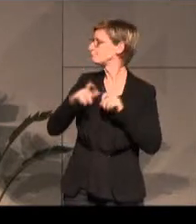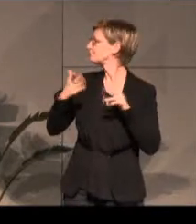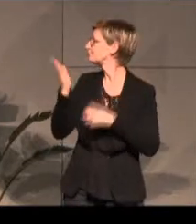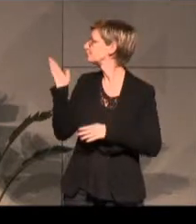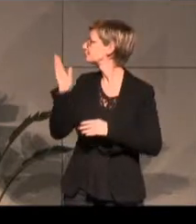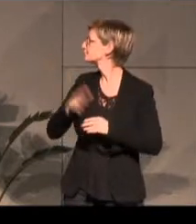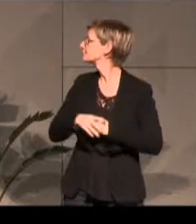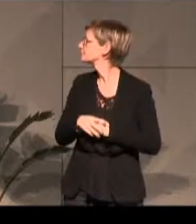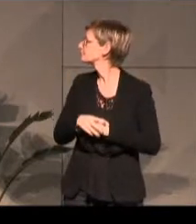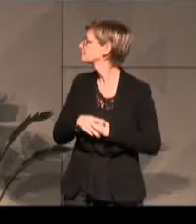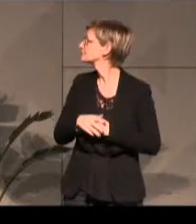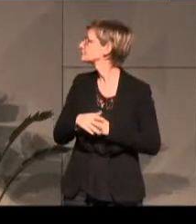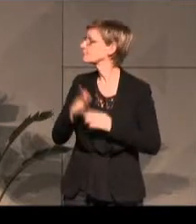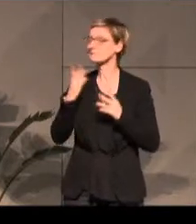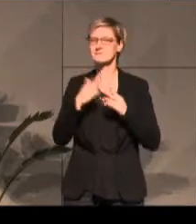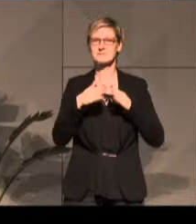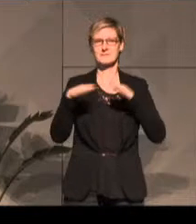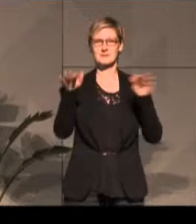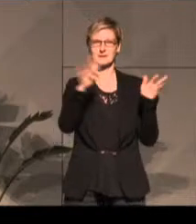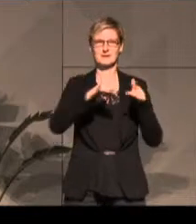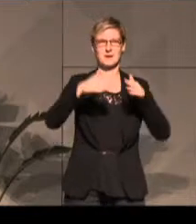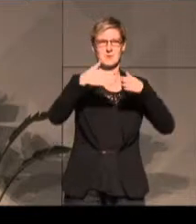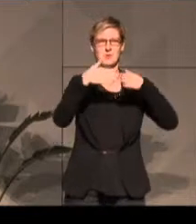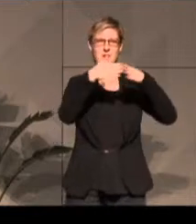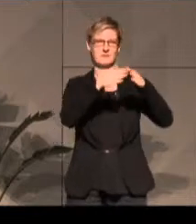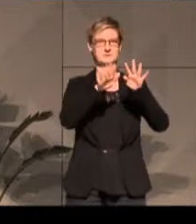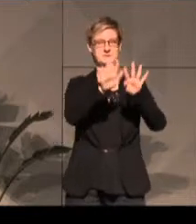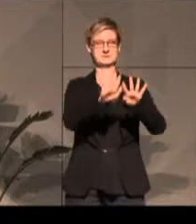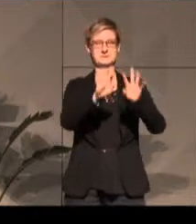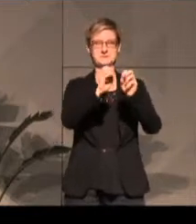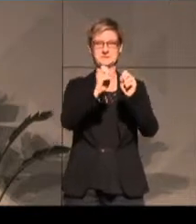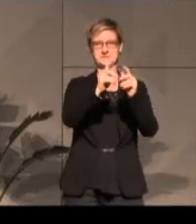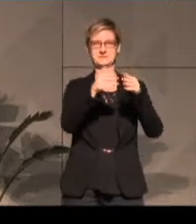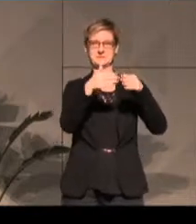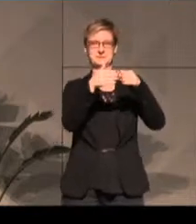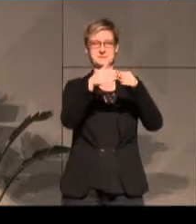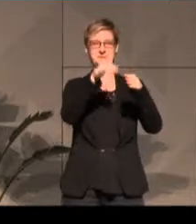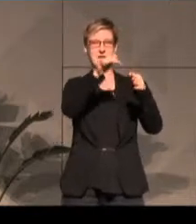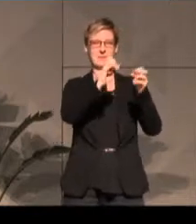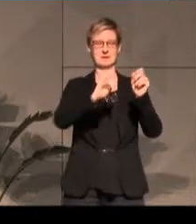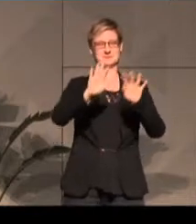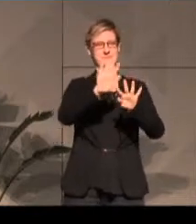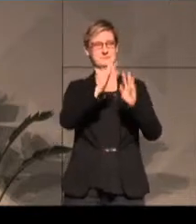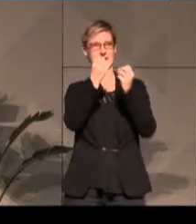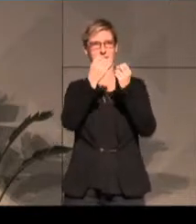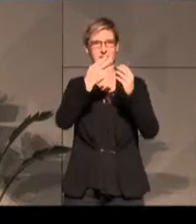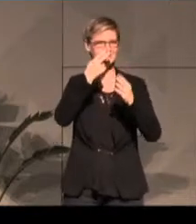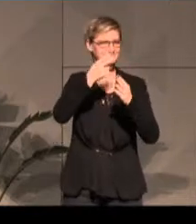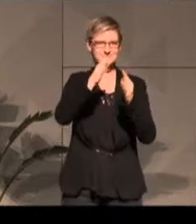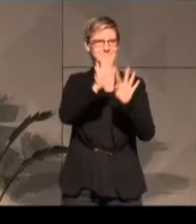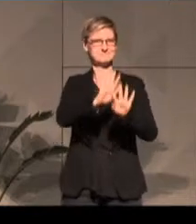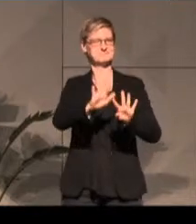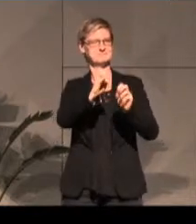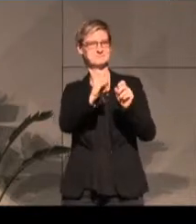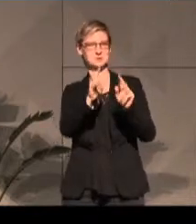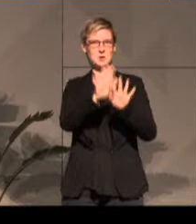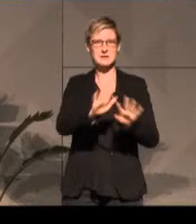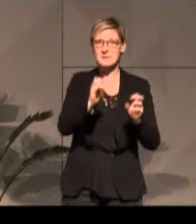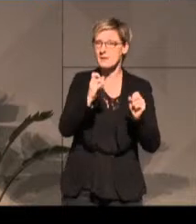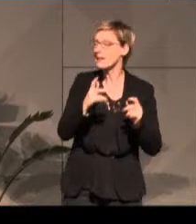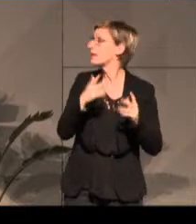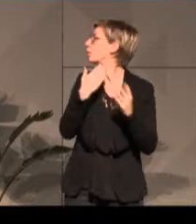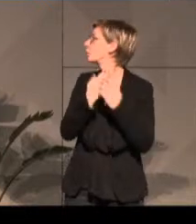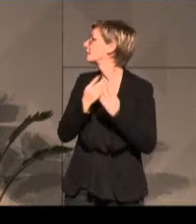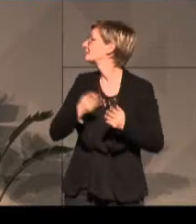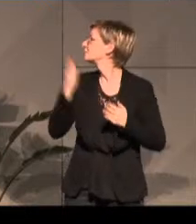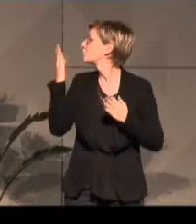foggy atmosphere, very mystic. Here you see the polar stern in the back.